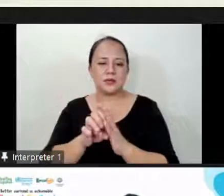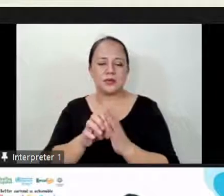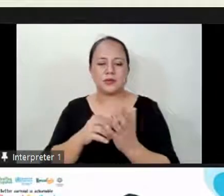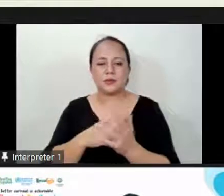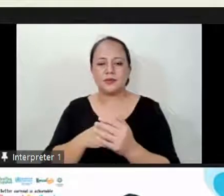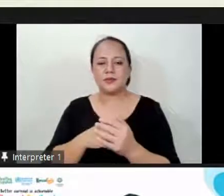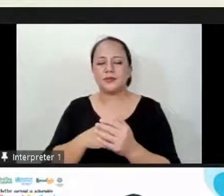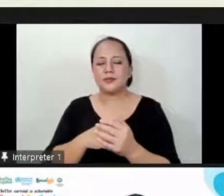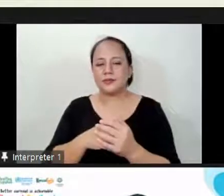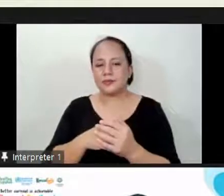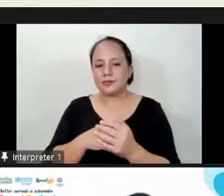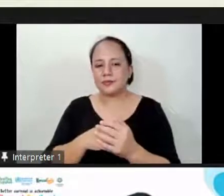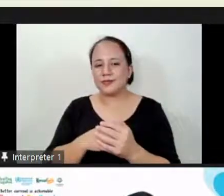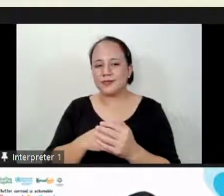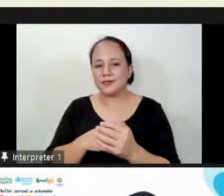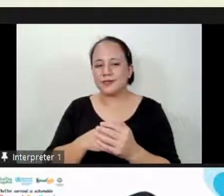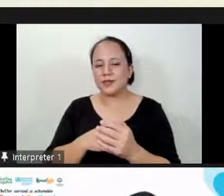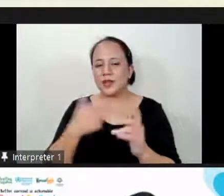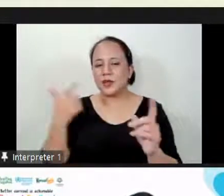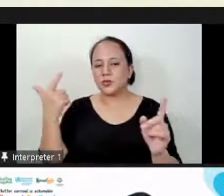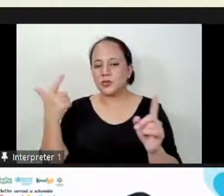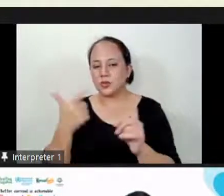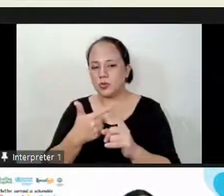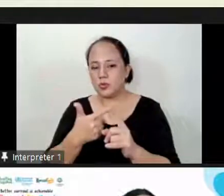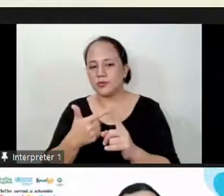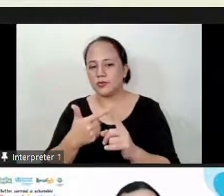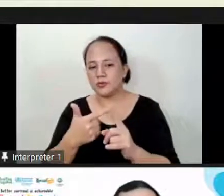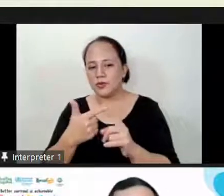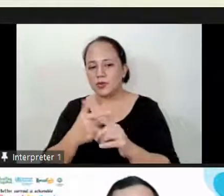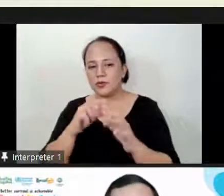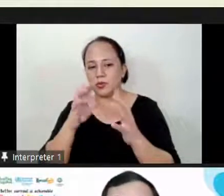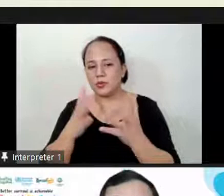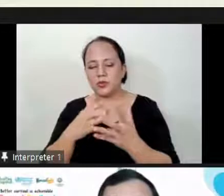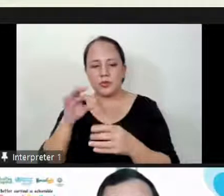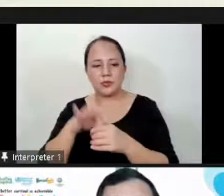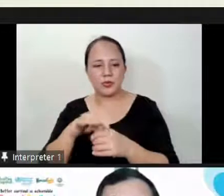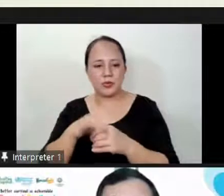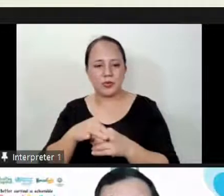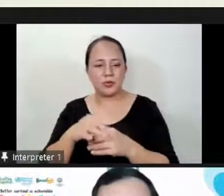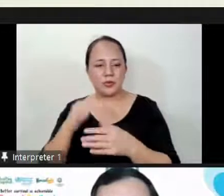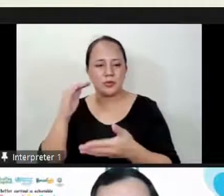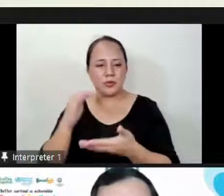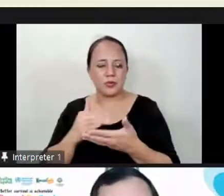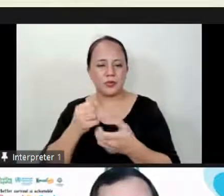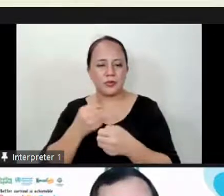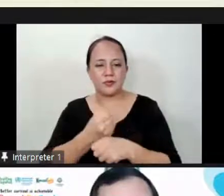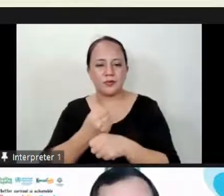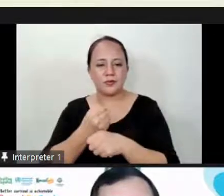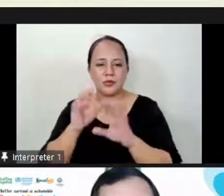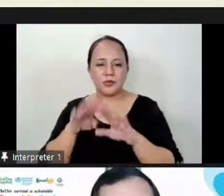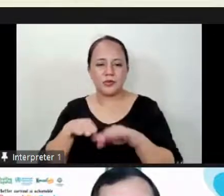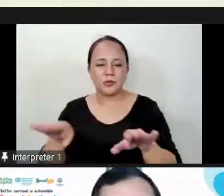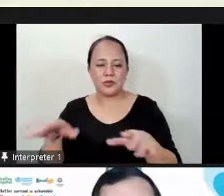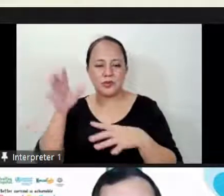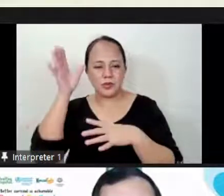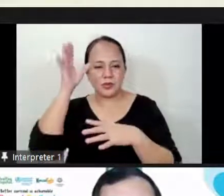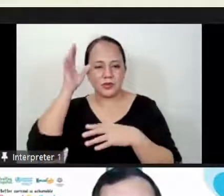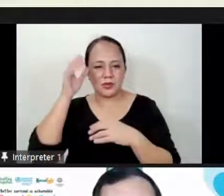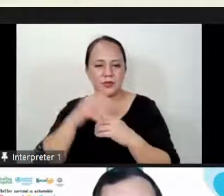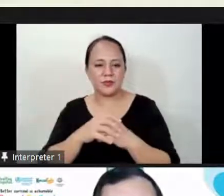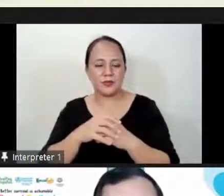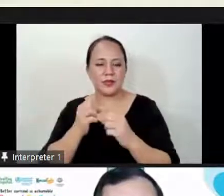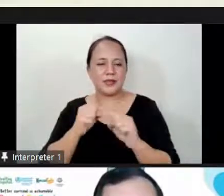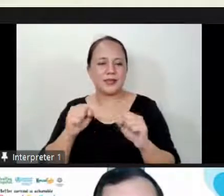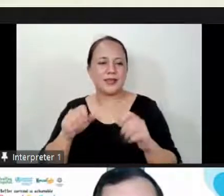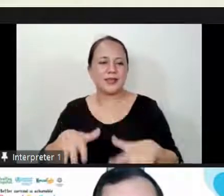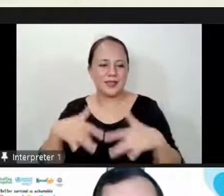Assembly. The goal of the global initiative is to reduce the suffering of children with cancer and save